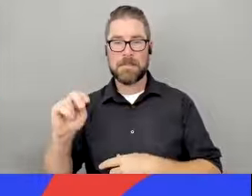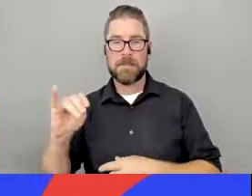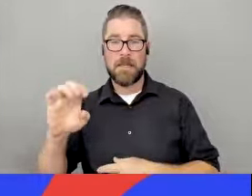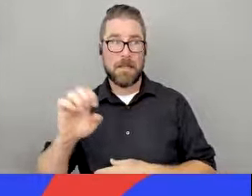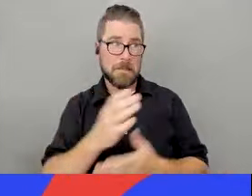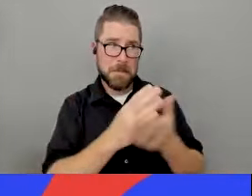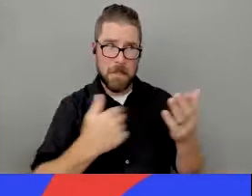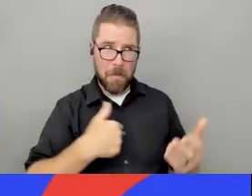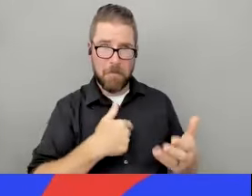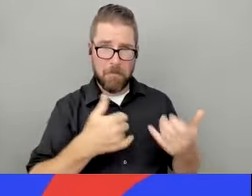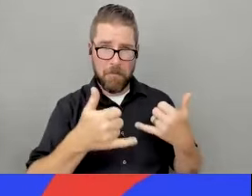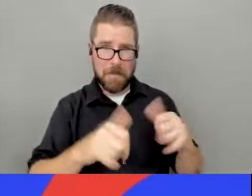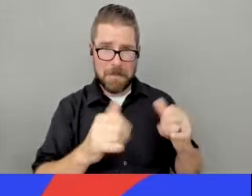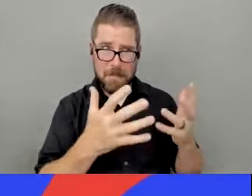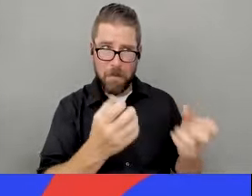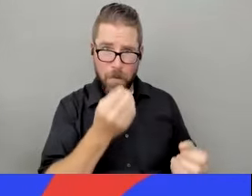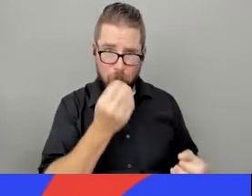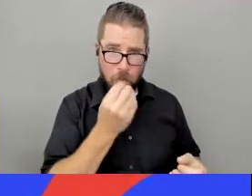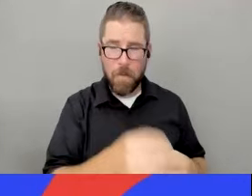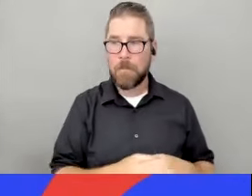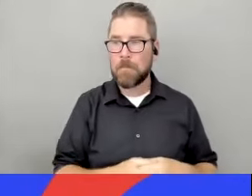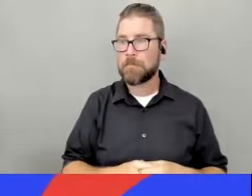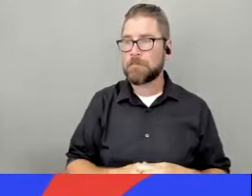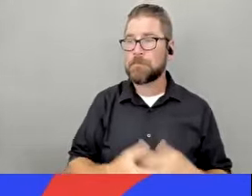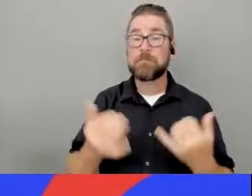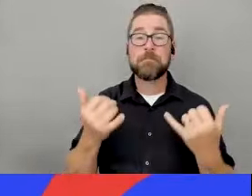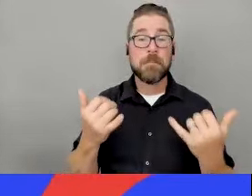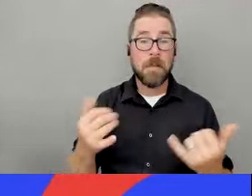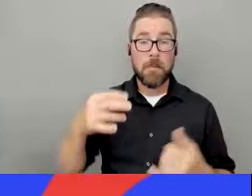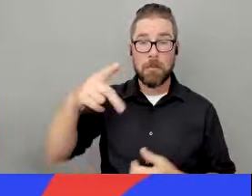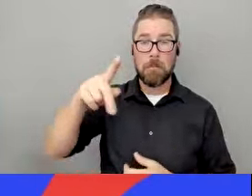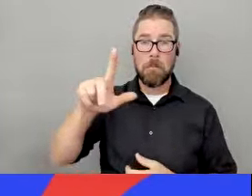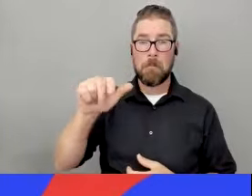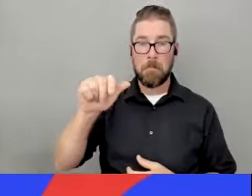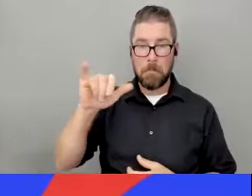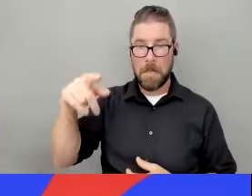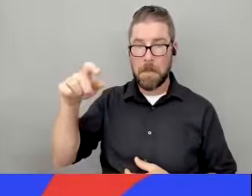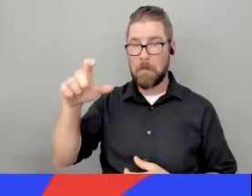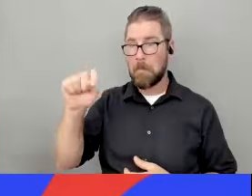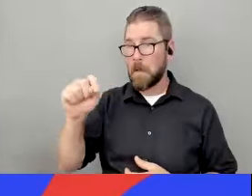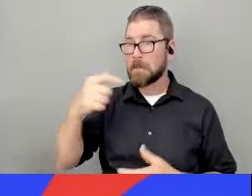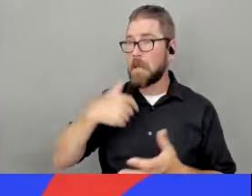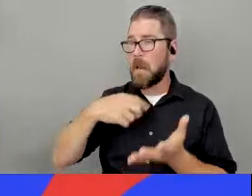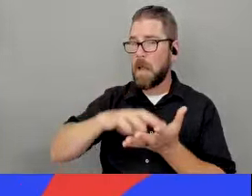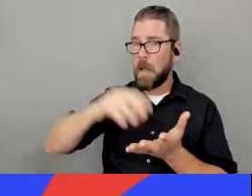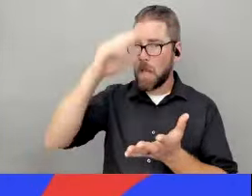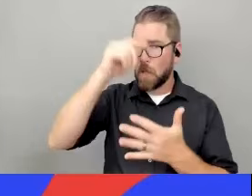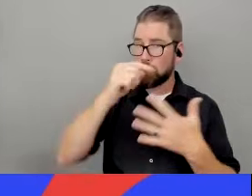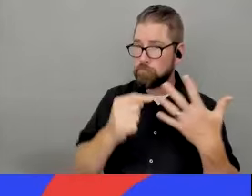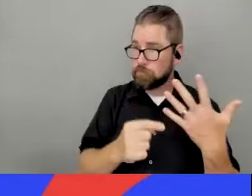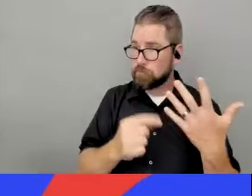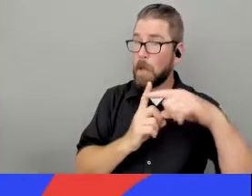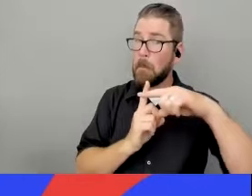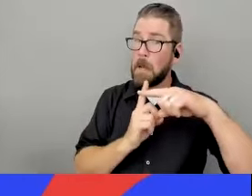So here in my little bit of experience with Play Posit, some positives that I have been able to extrapolate. So